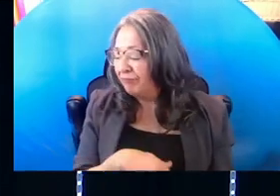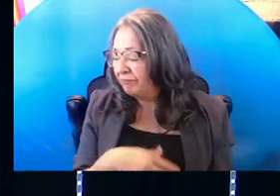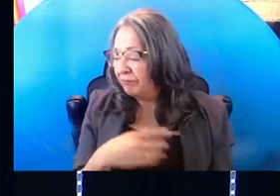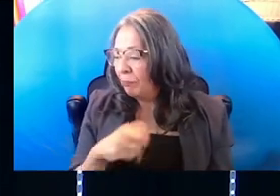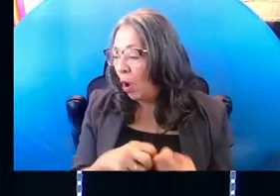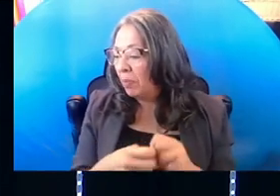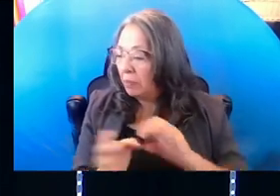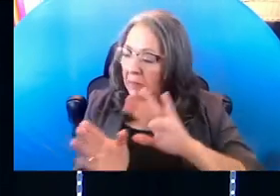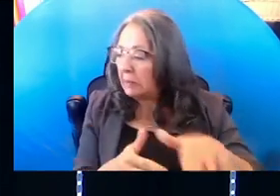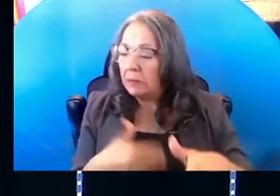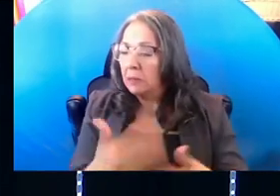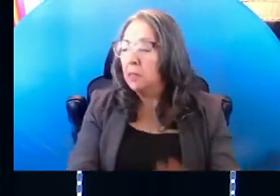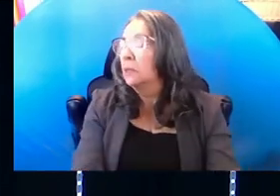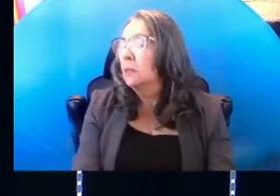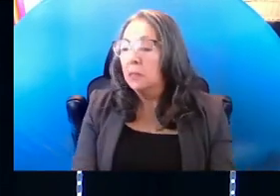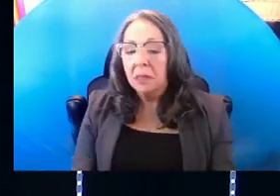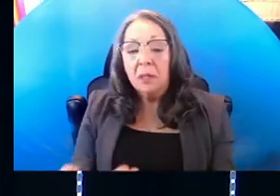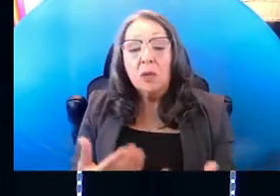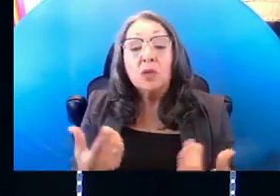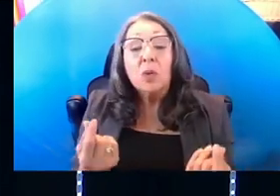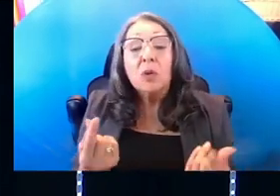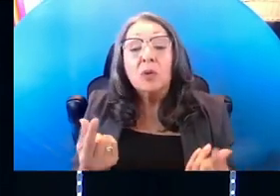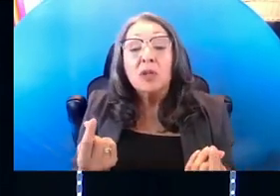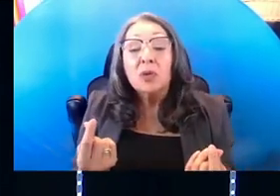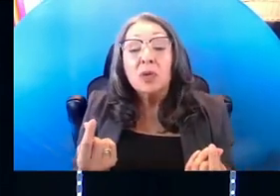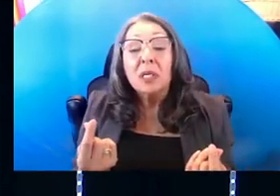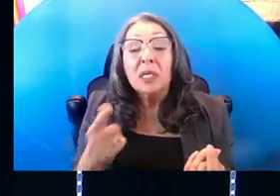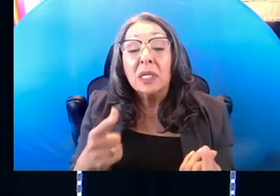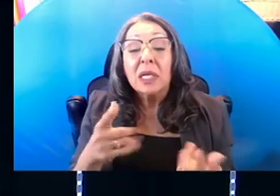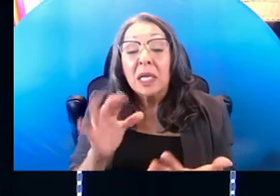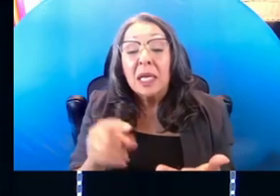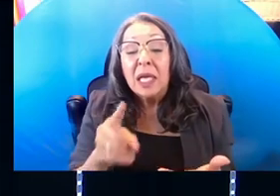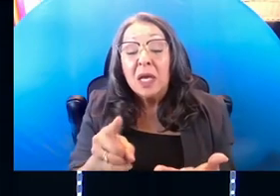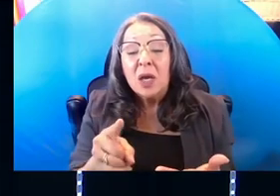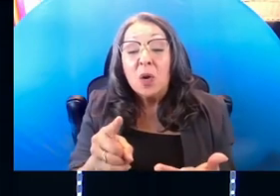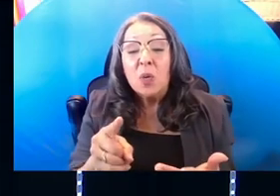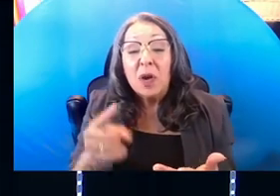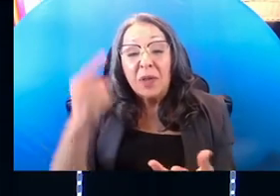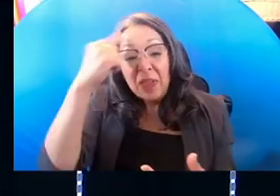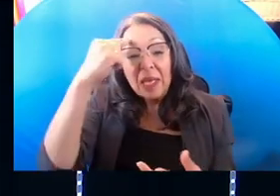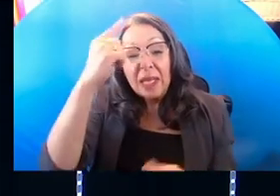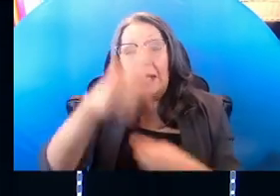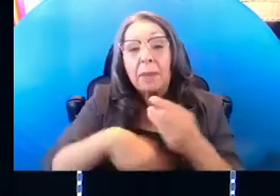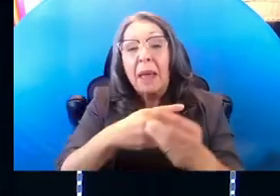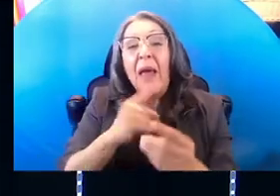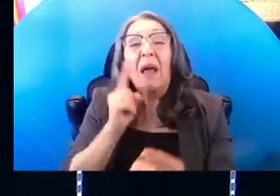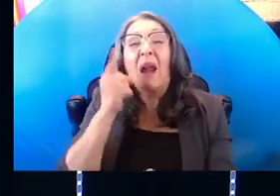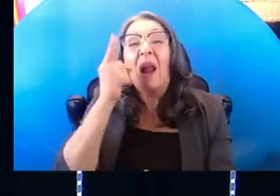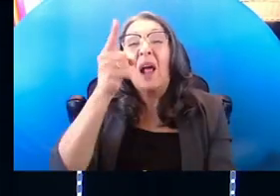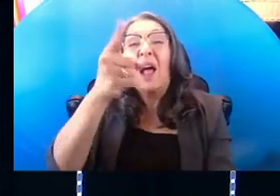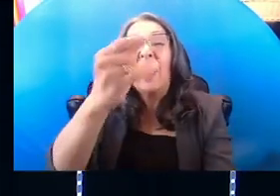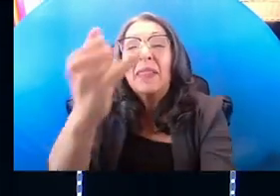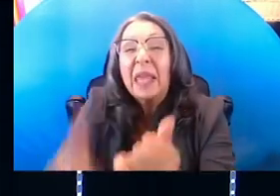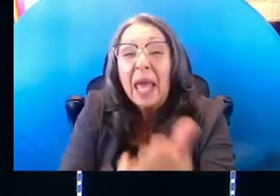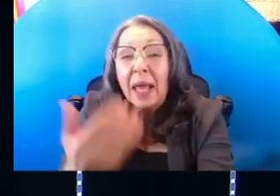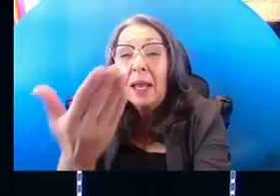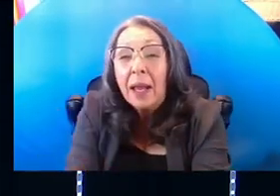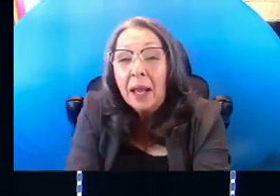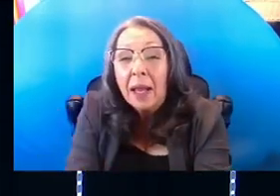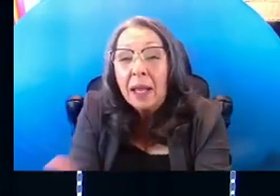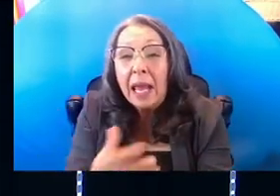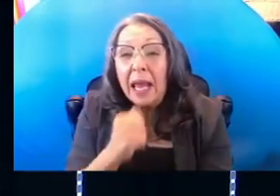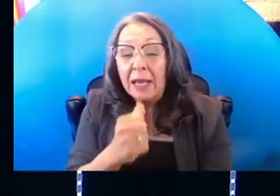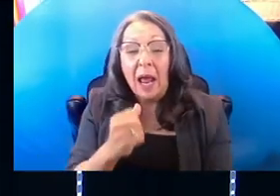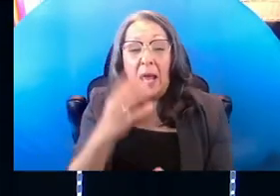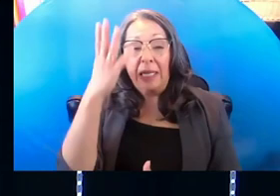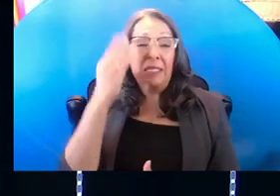What we're doing in those times is we're prioritizing the destination and not the journey. We're choosing that the destination is the most